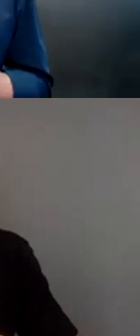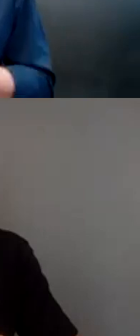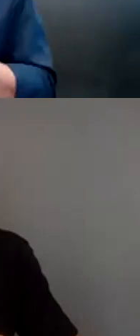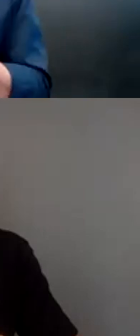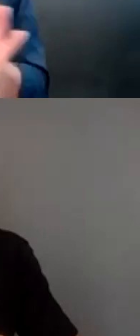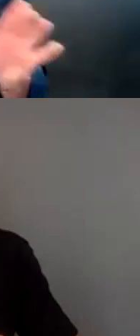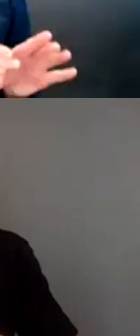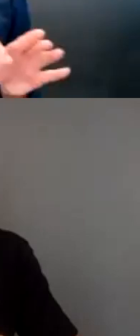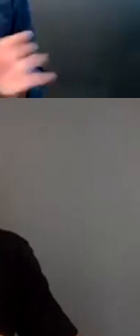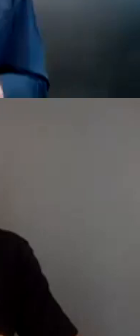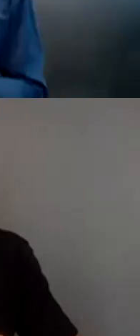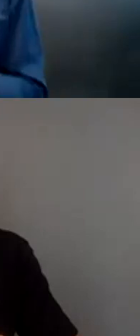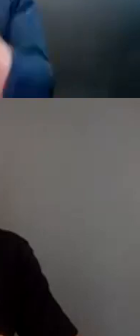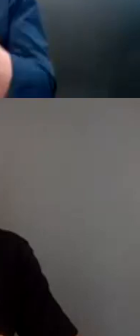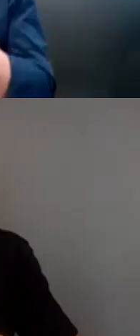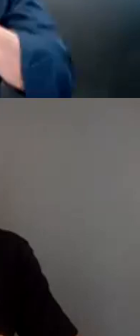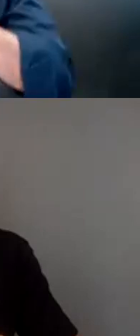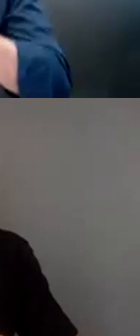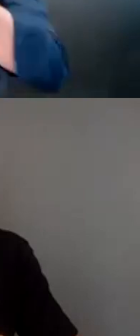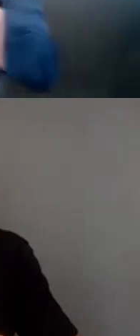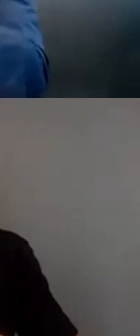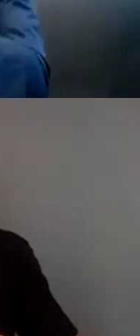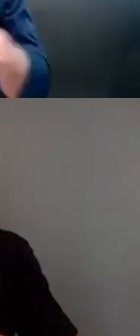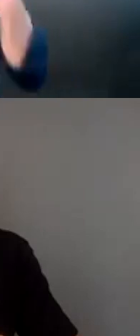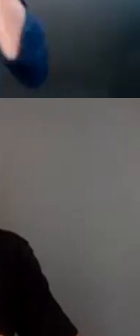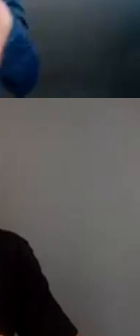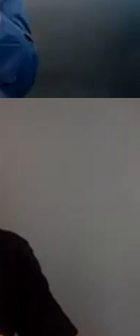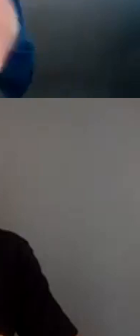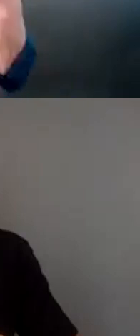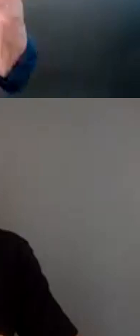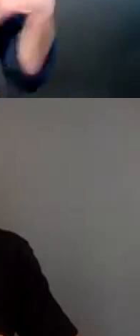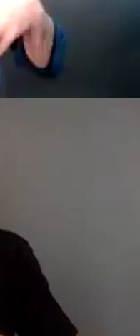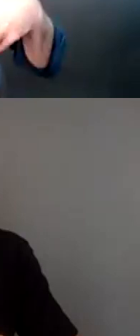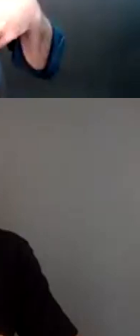keep them healthy. But also there have been so many horrific stories of things like,